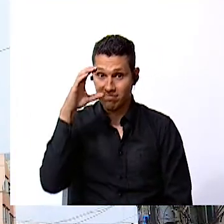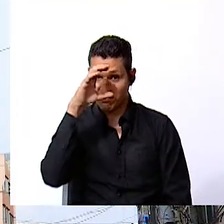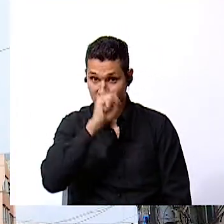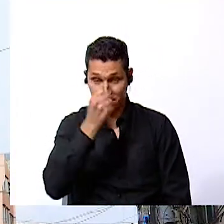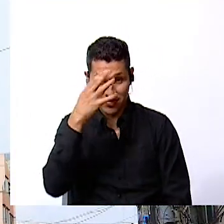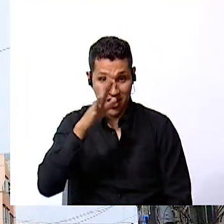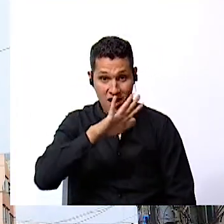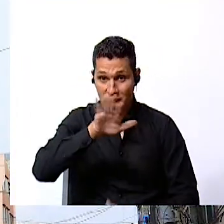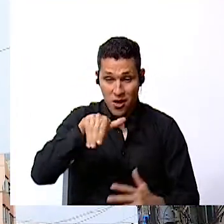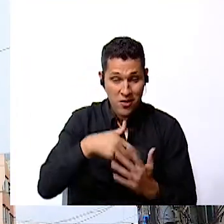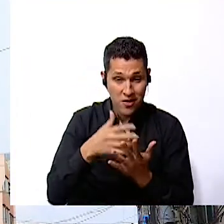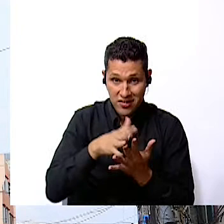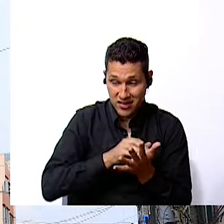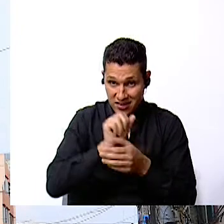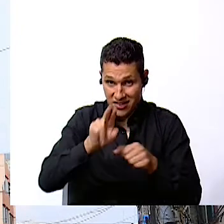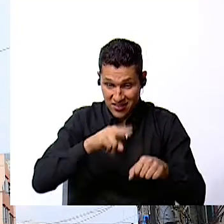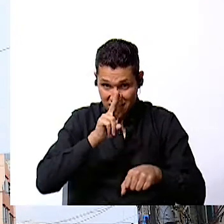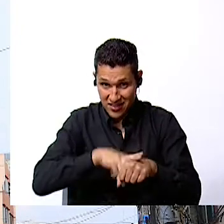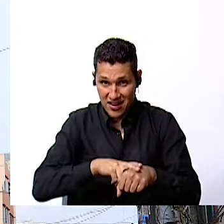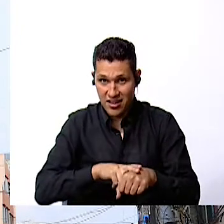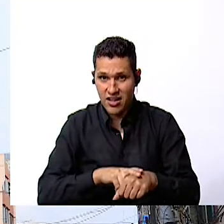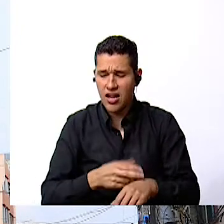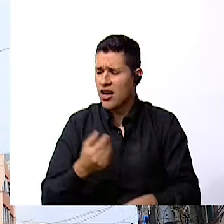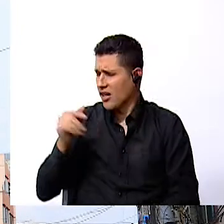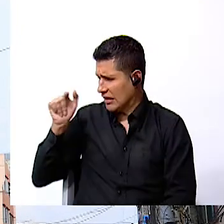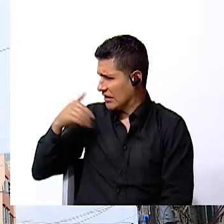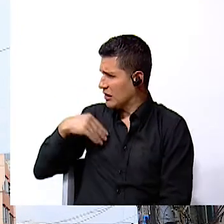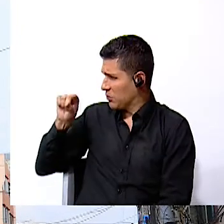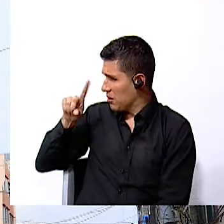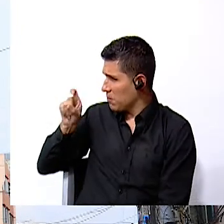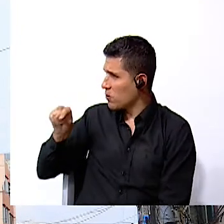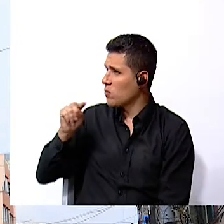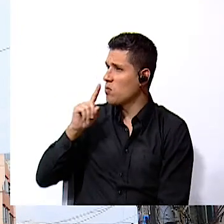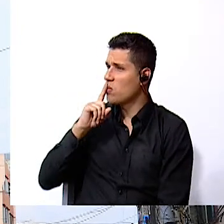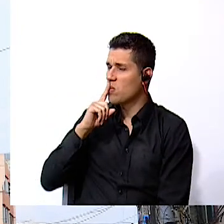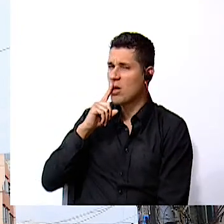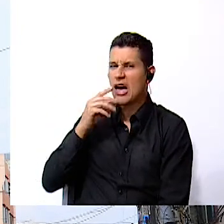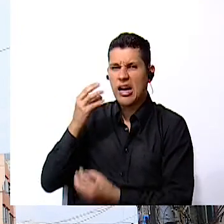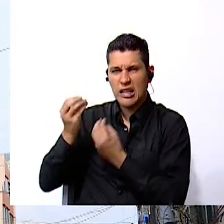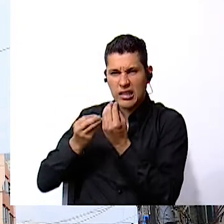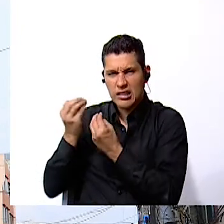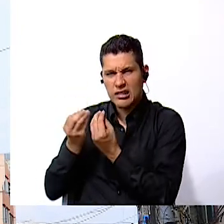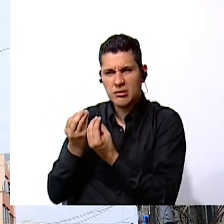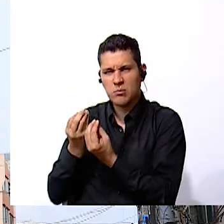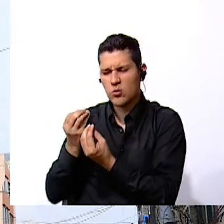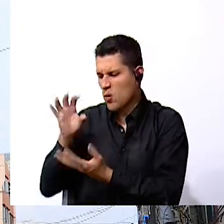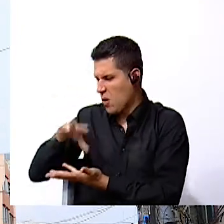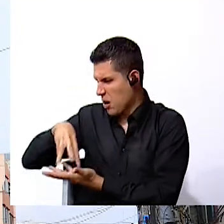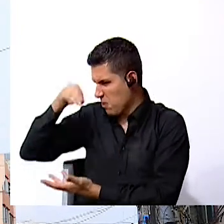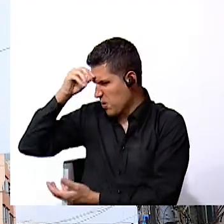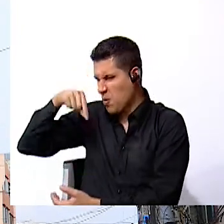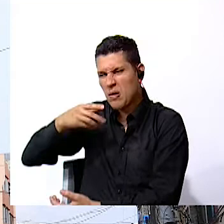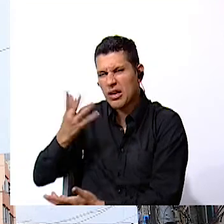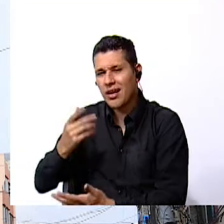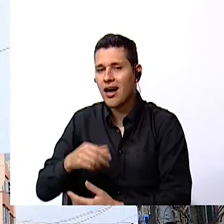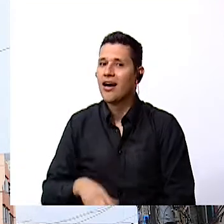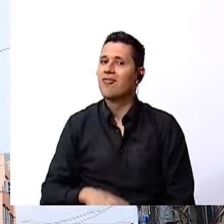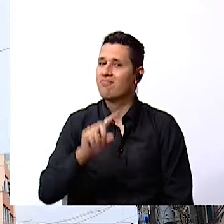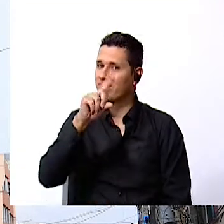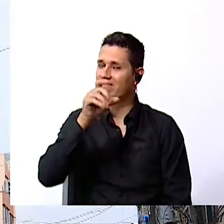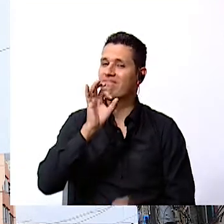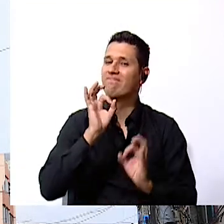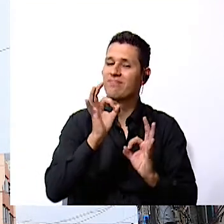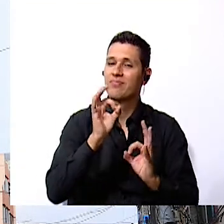Yes? Okay. Now, I have a question. What are we going to learn today? Good question. So let's see